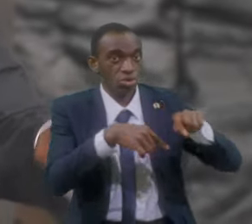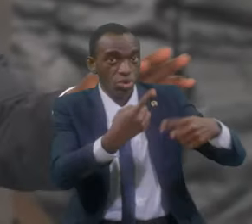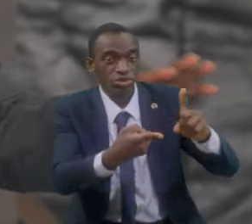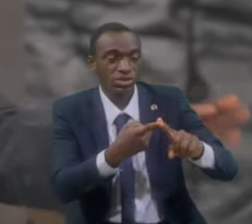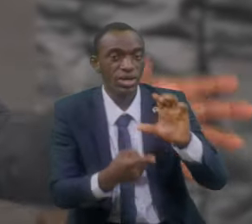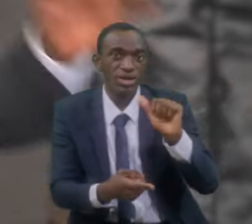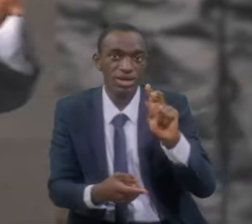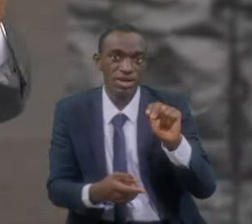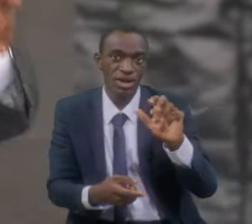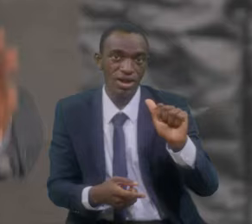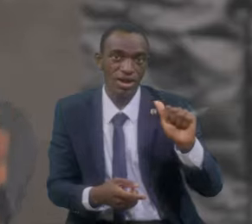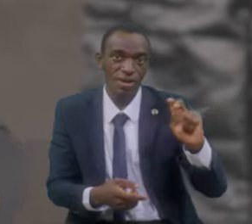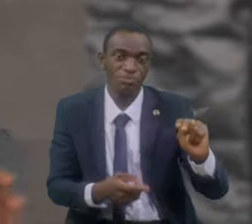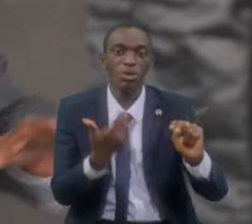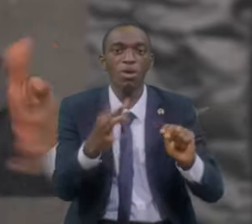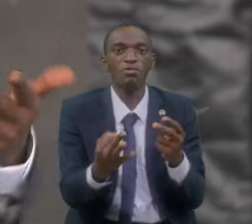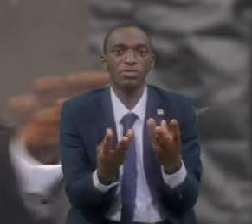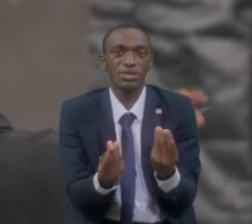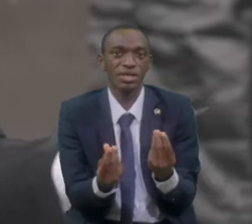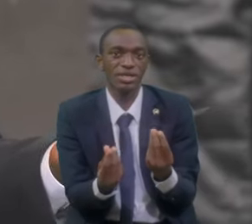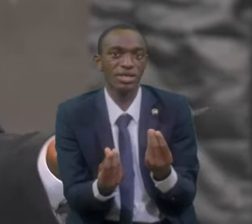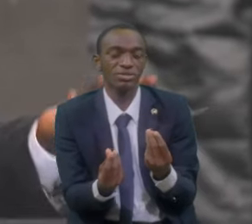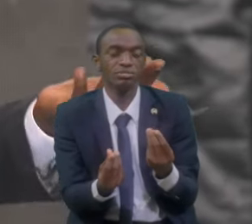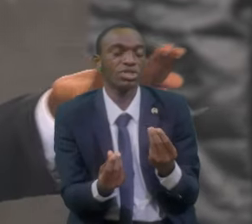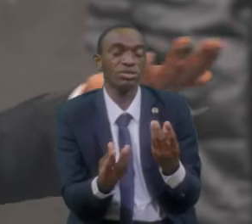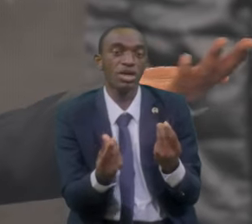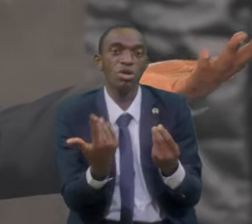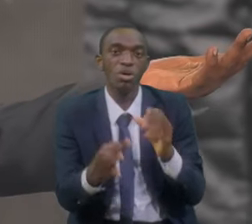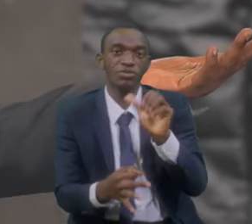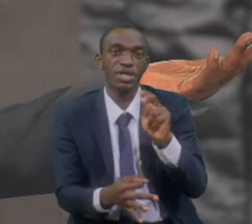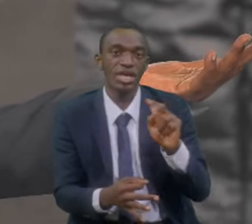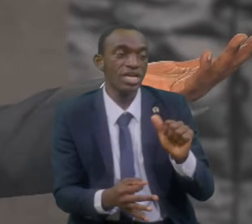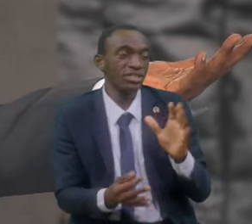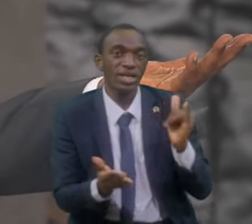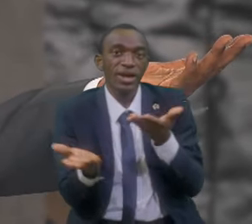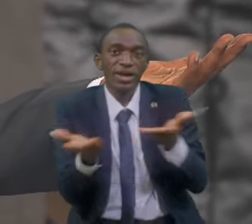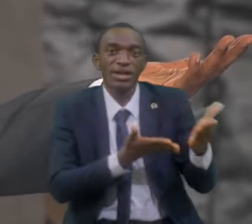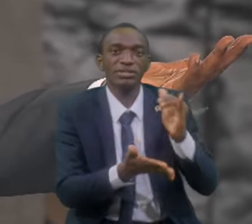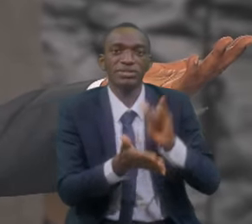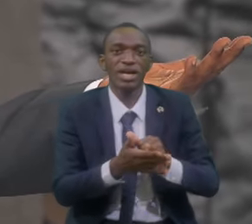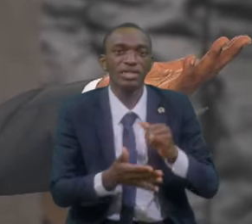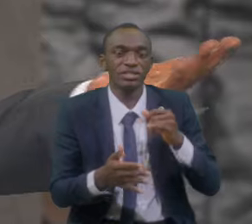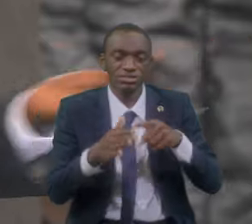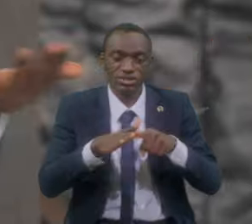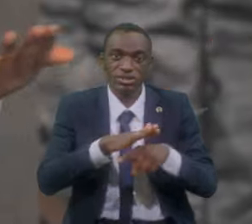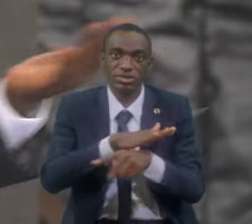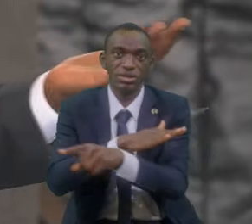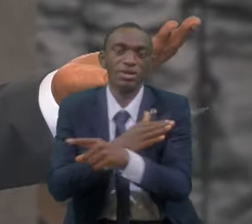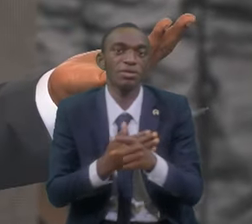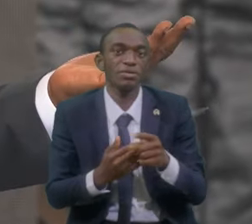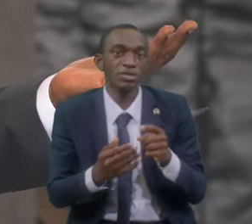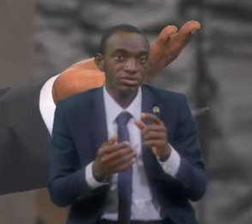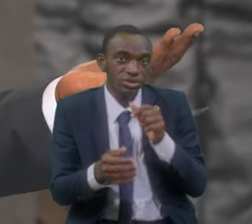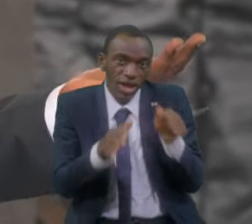took the brazen serpent over, until the first king David reigned,